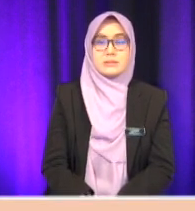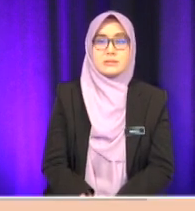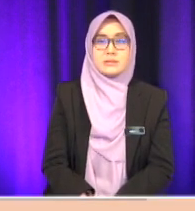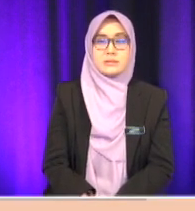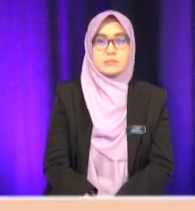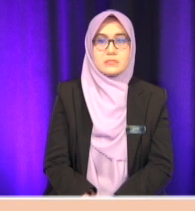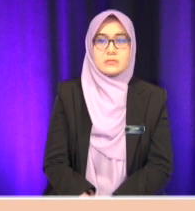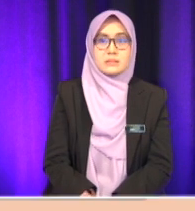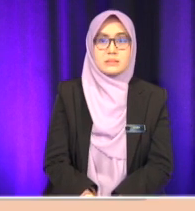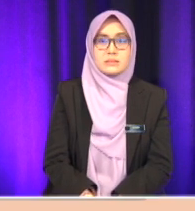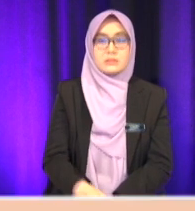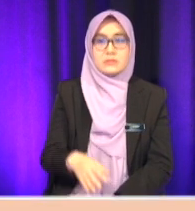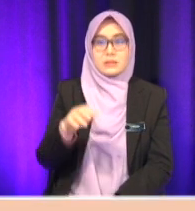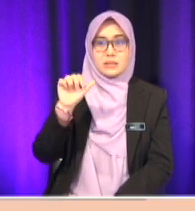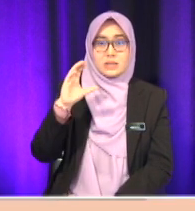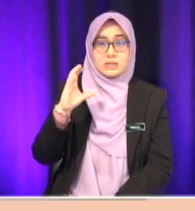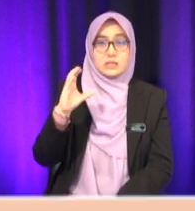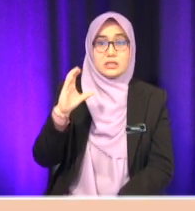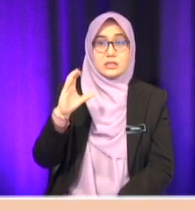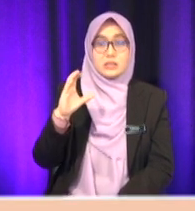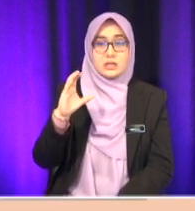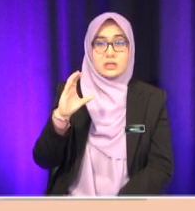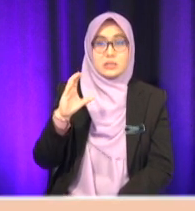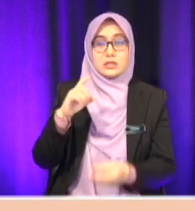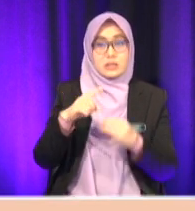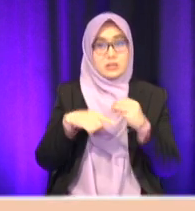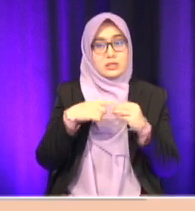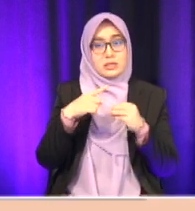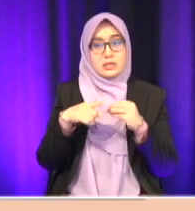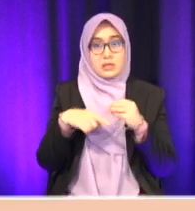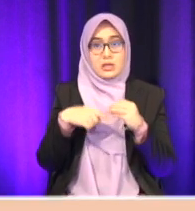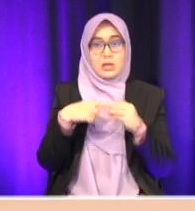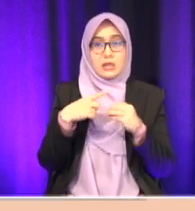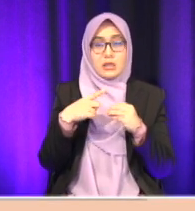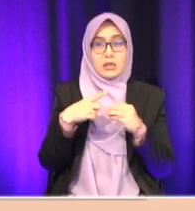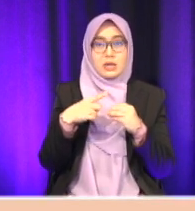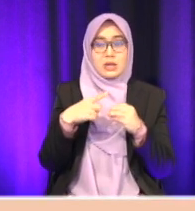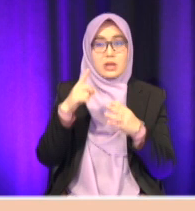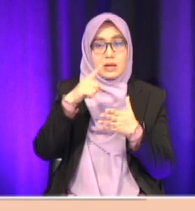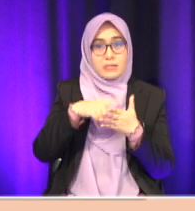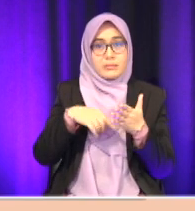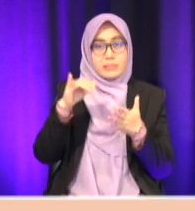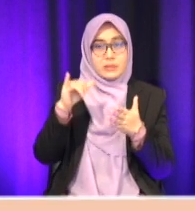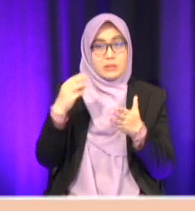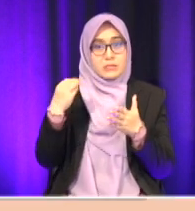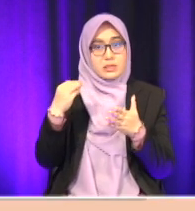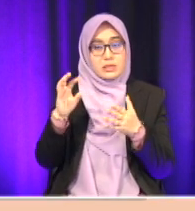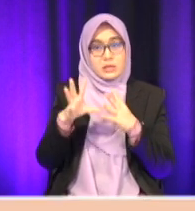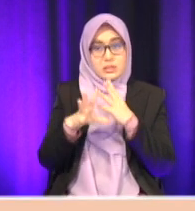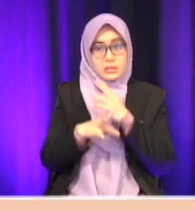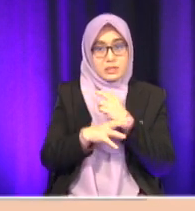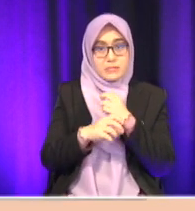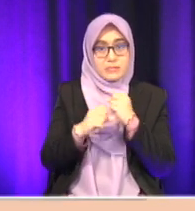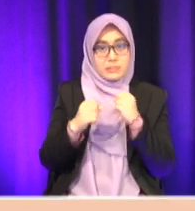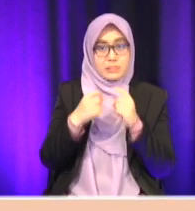then C, talking about what they get from